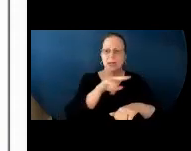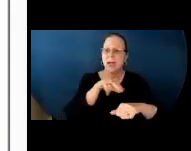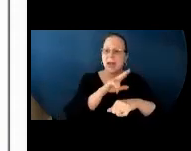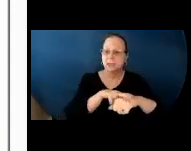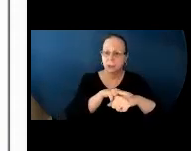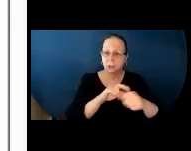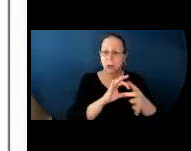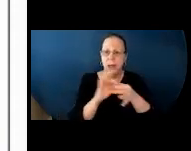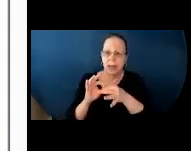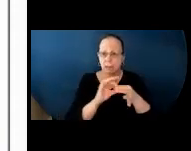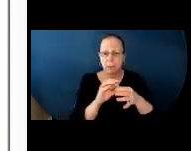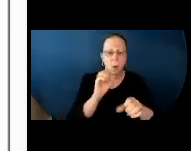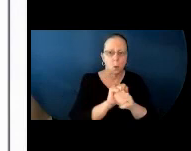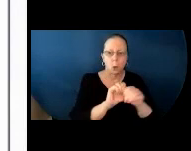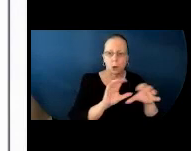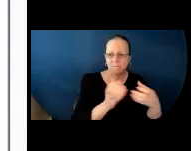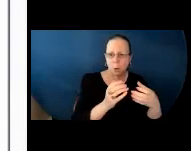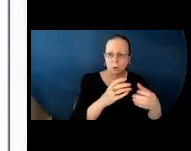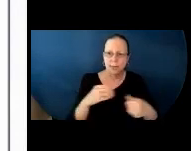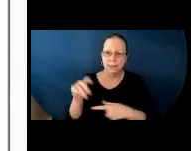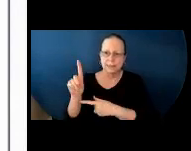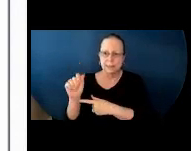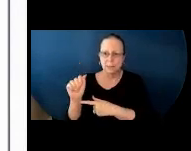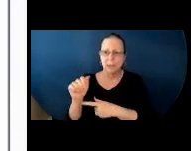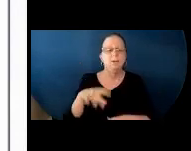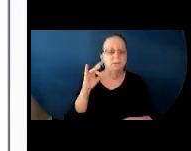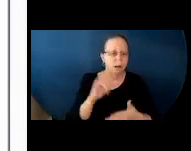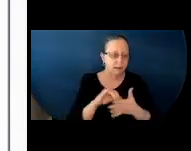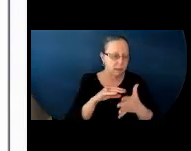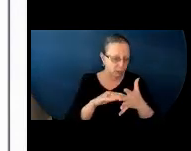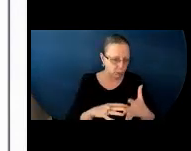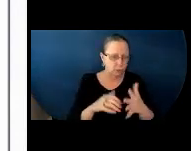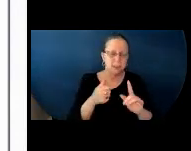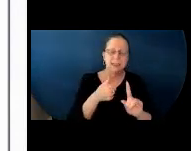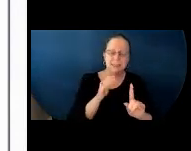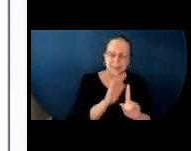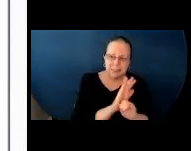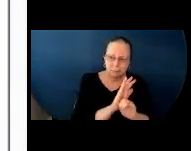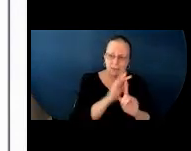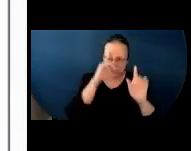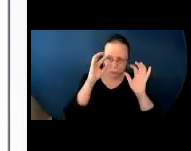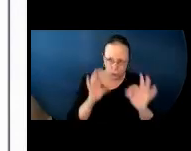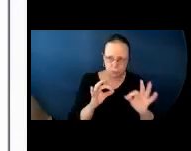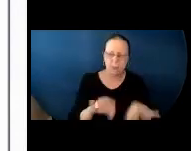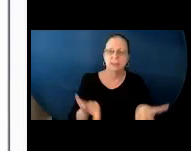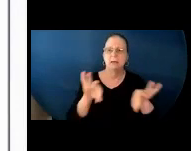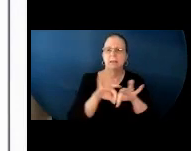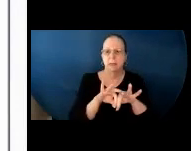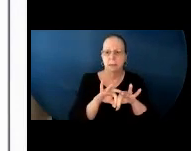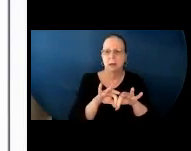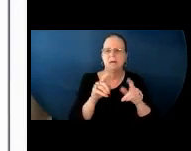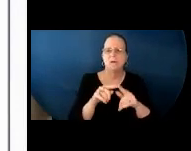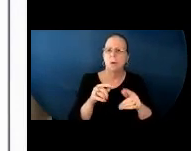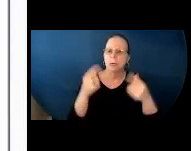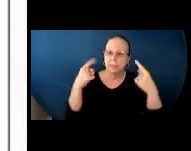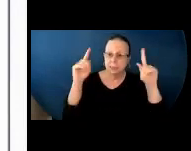and Disability, you'll find that student self-determination is an essential component of transition success, yet it seems to